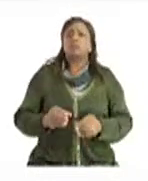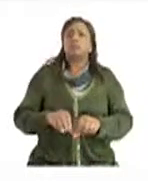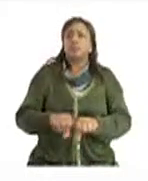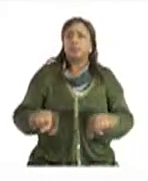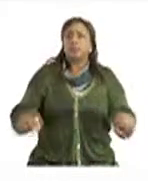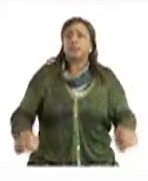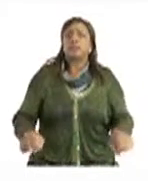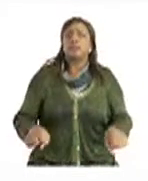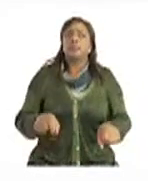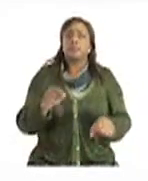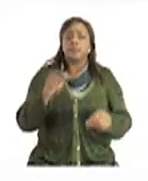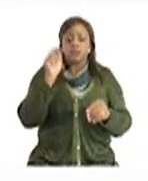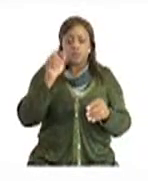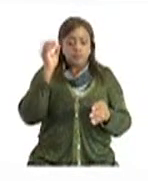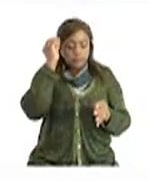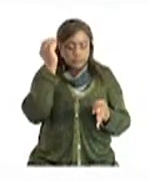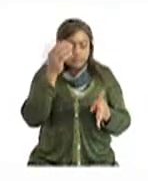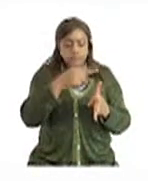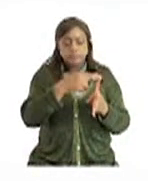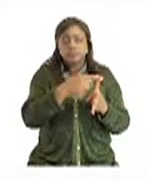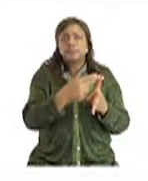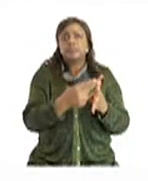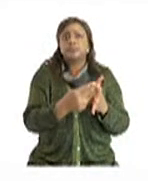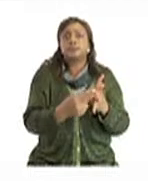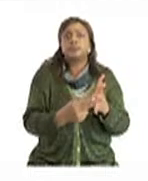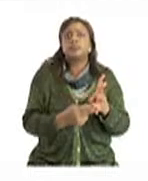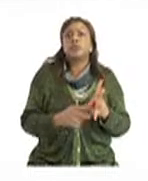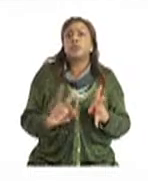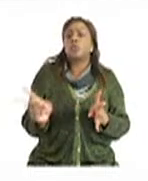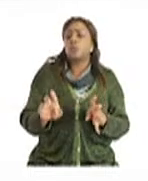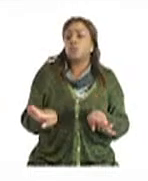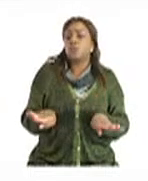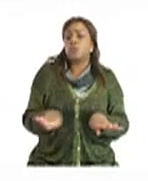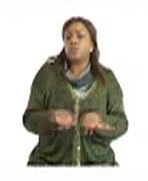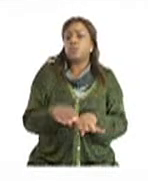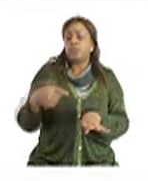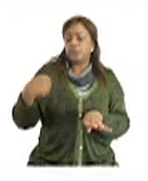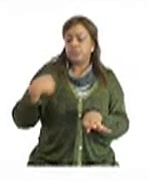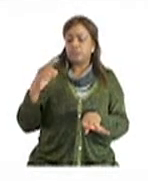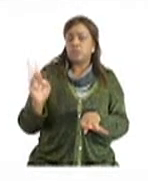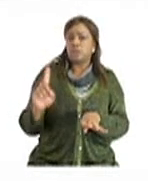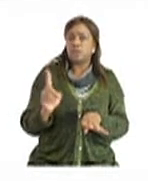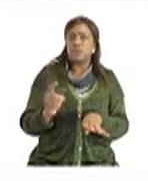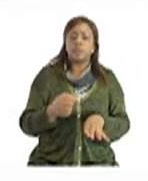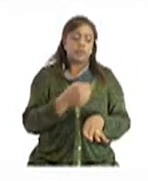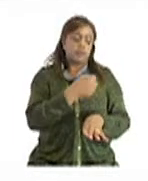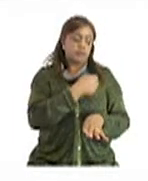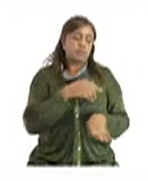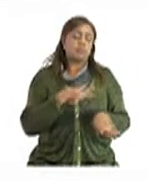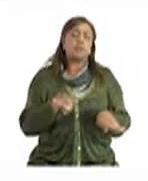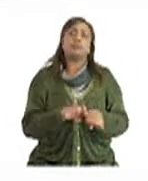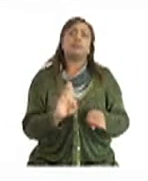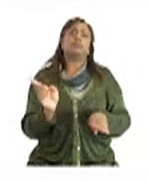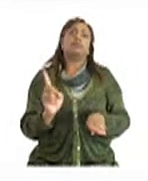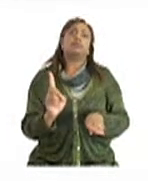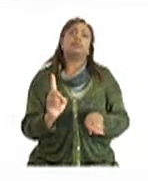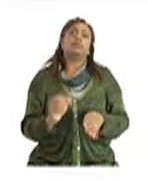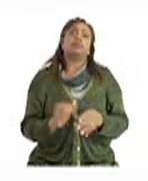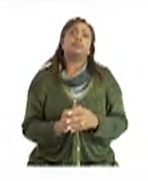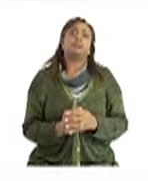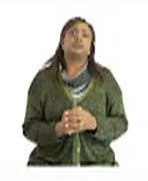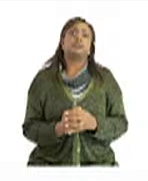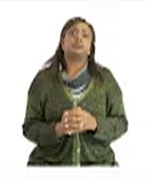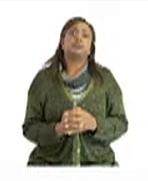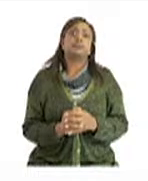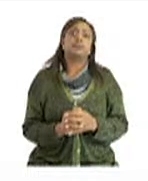diagram, then we have to look at the organs that these body systems in-house. And for